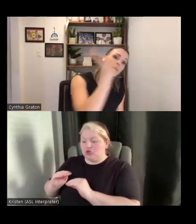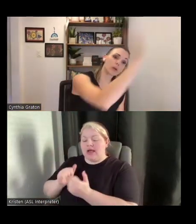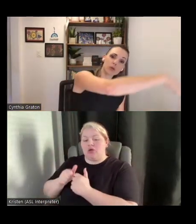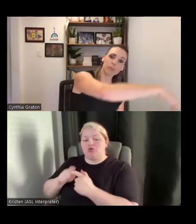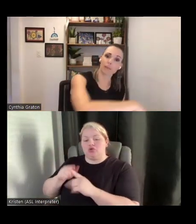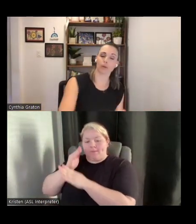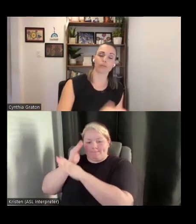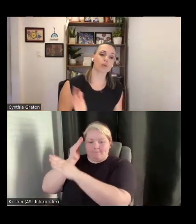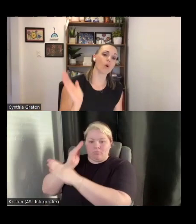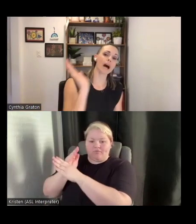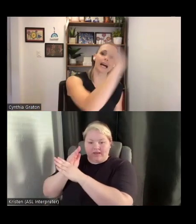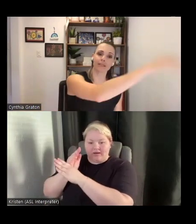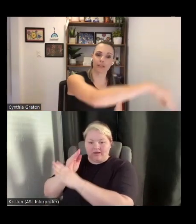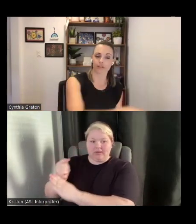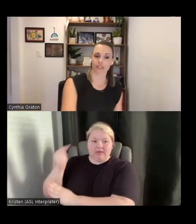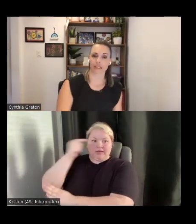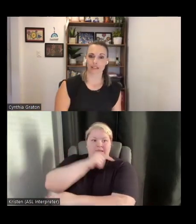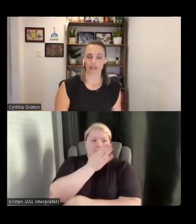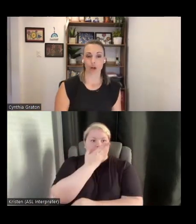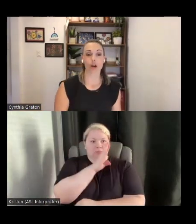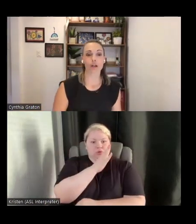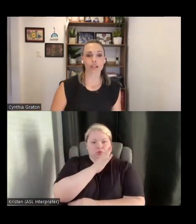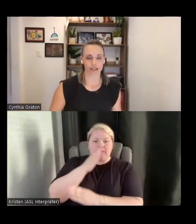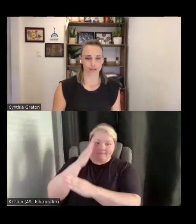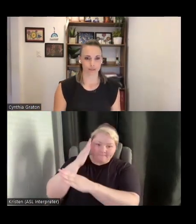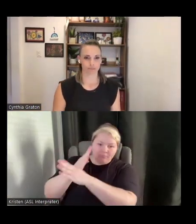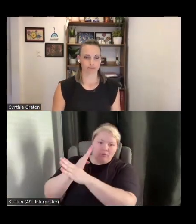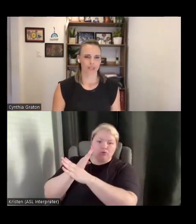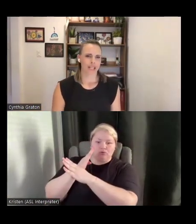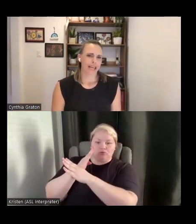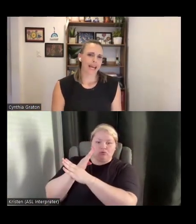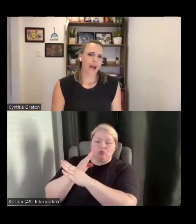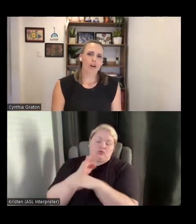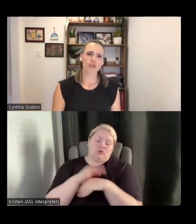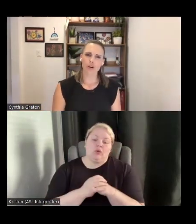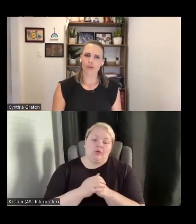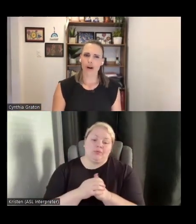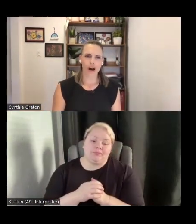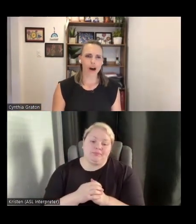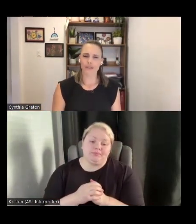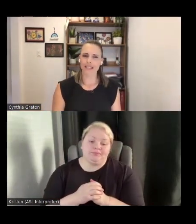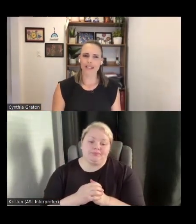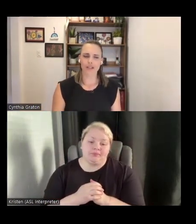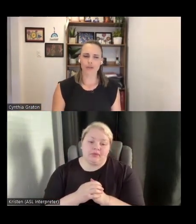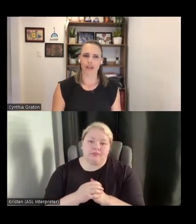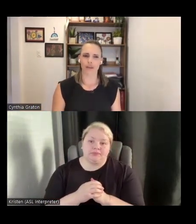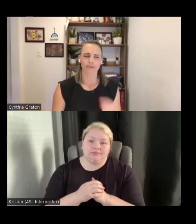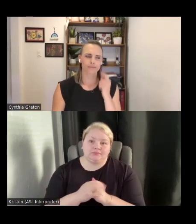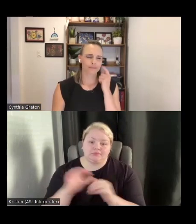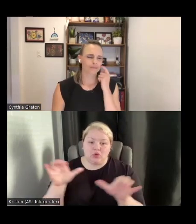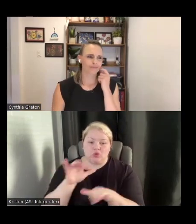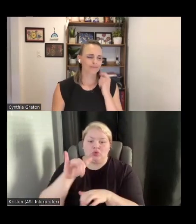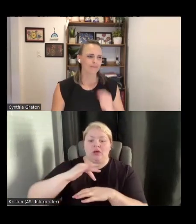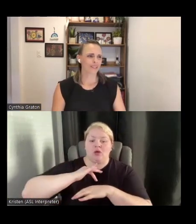in the blue bubble, proactively, early. And I also often